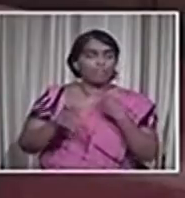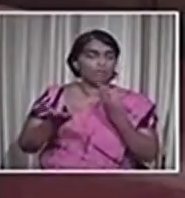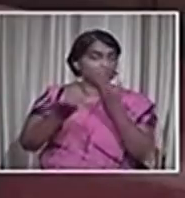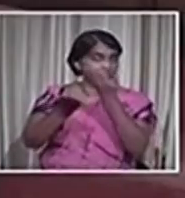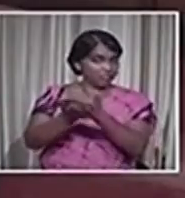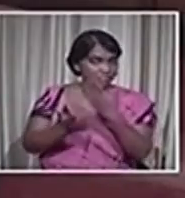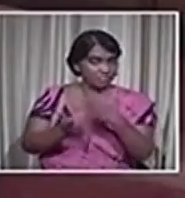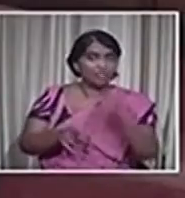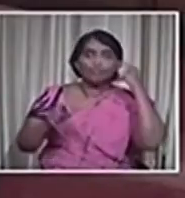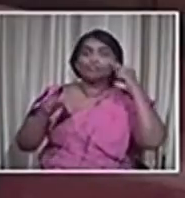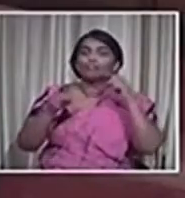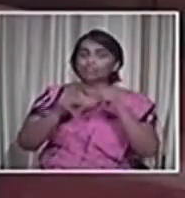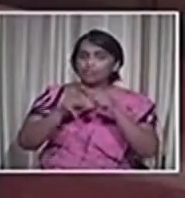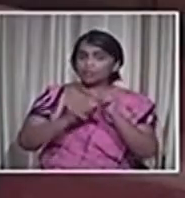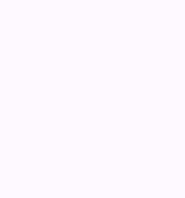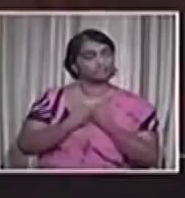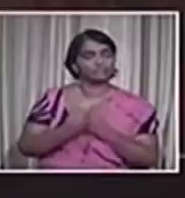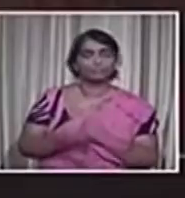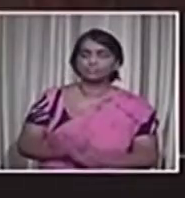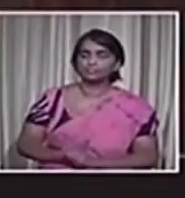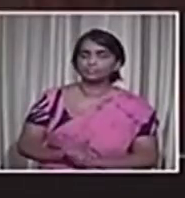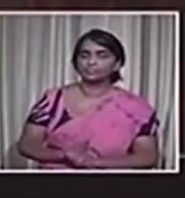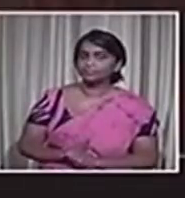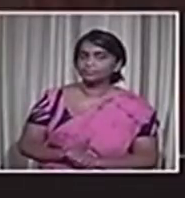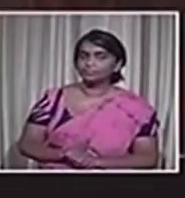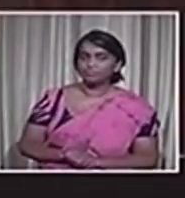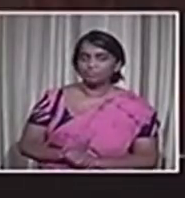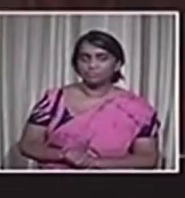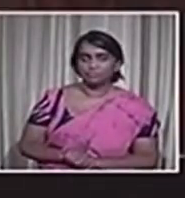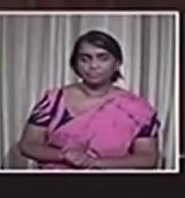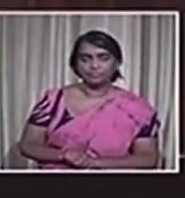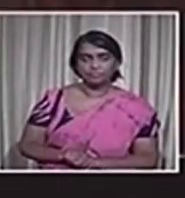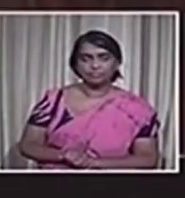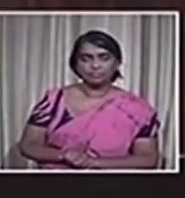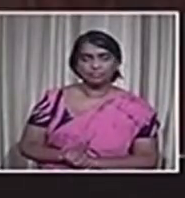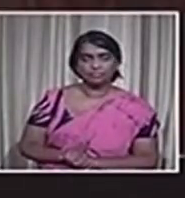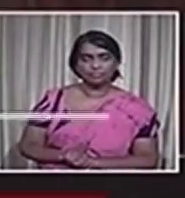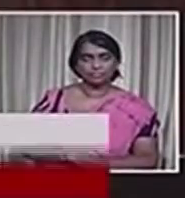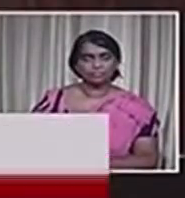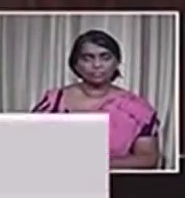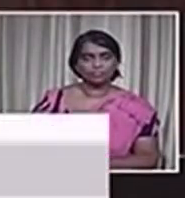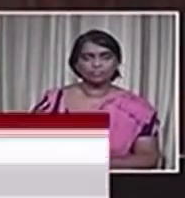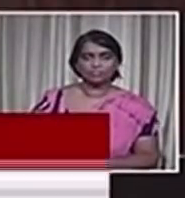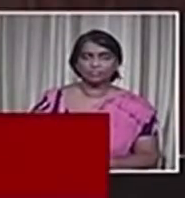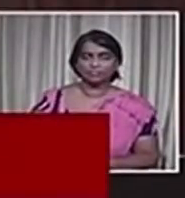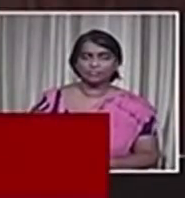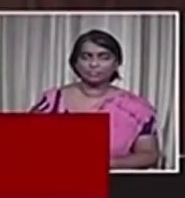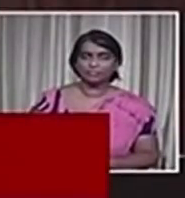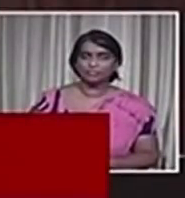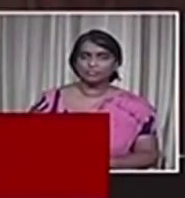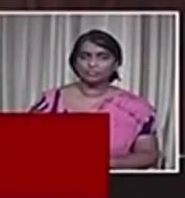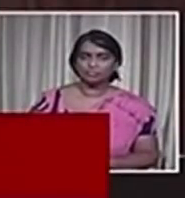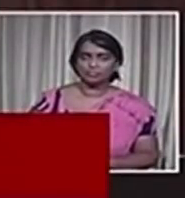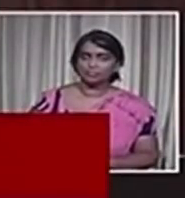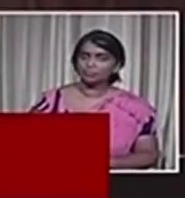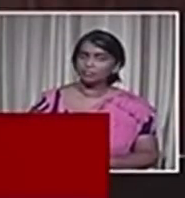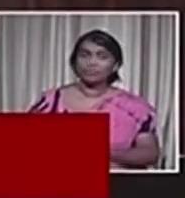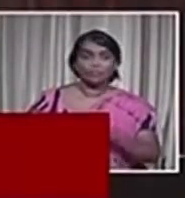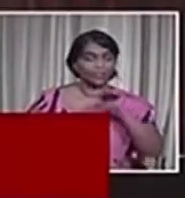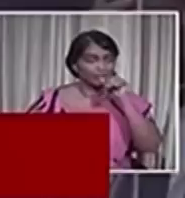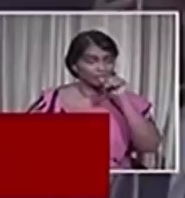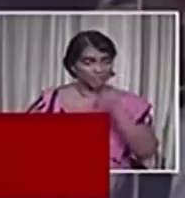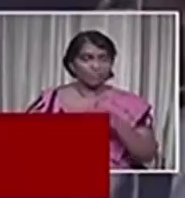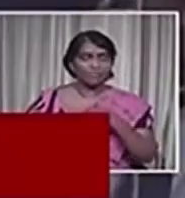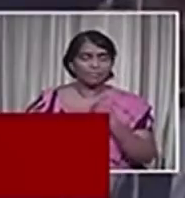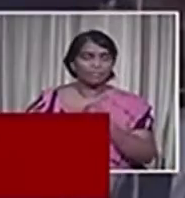the 1st of April 2022. I'd like to reply to the doubts created by Honourable